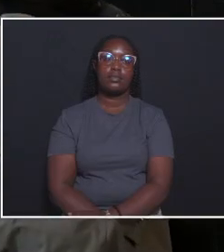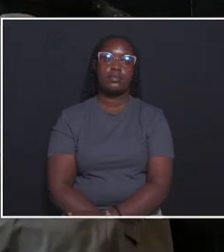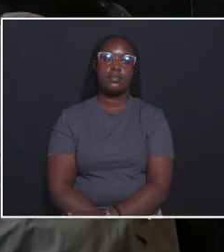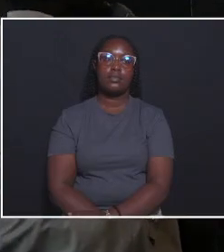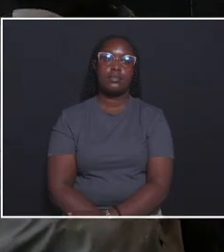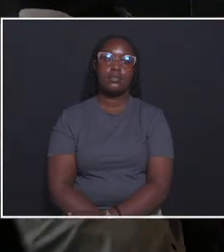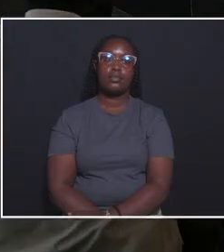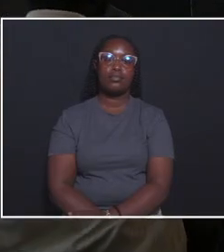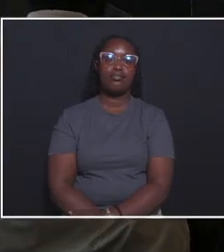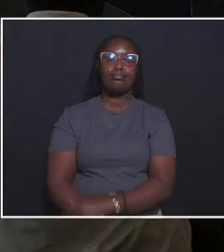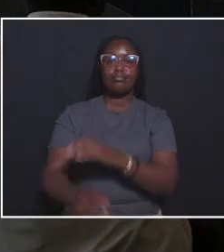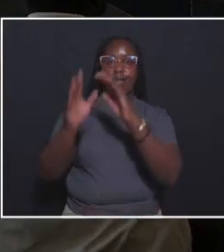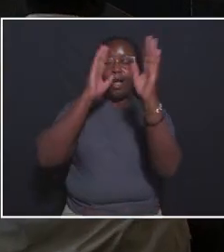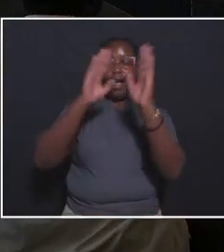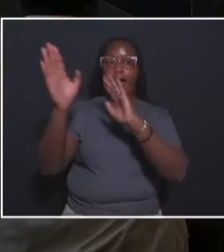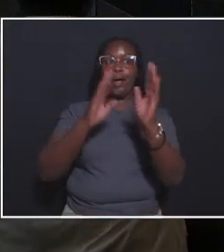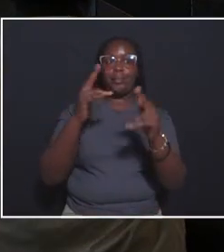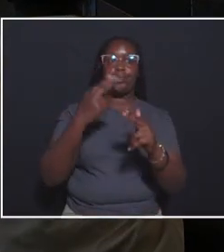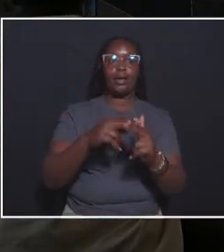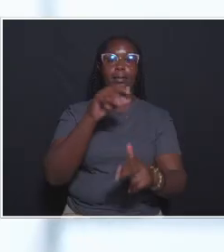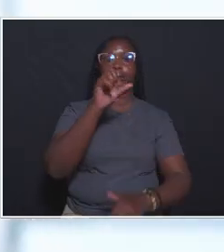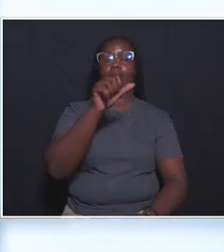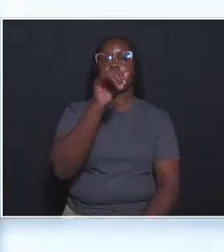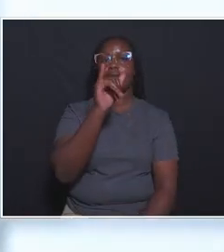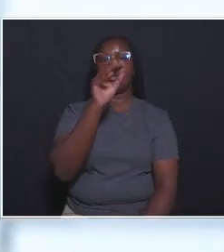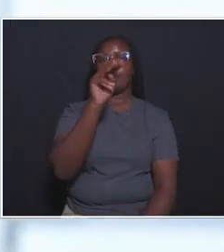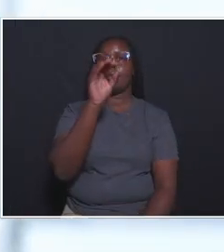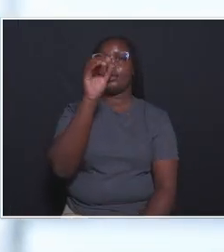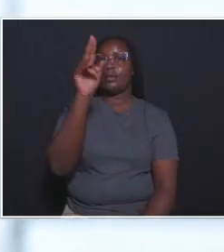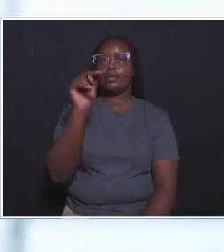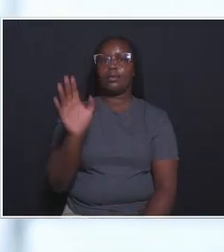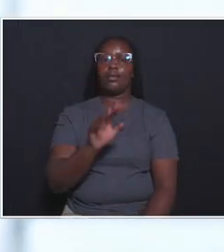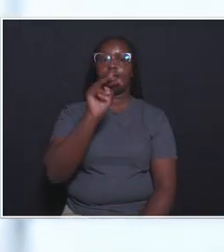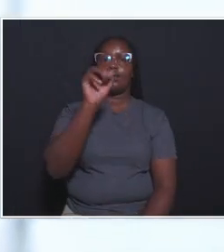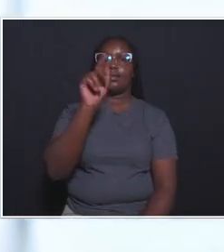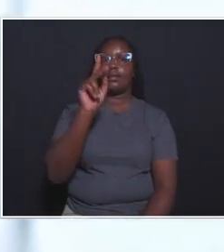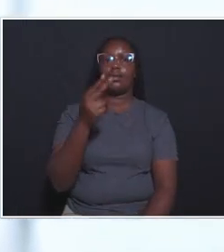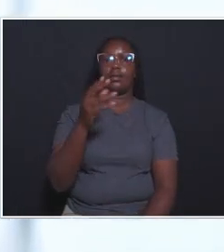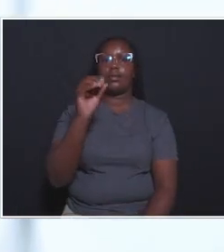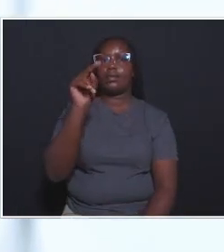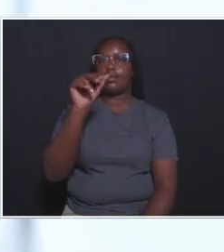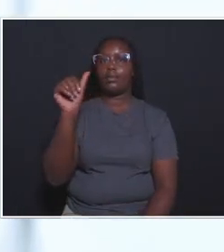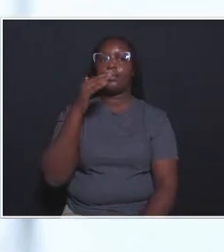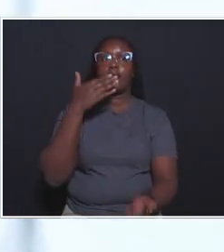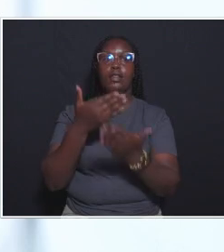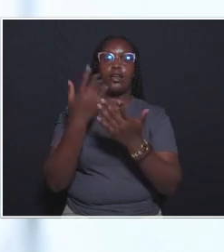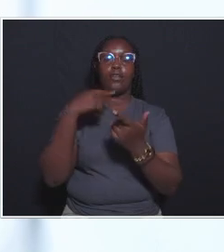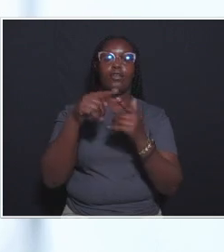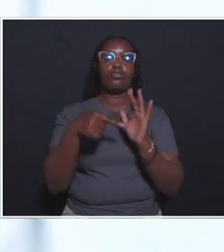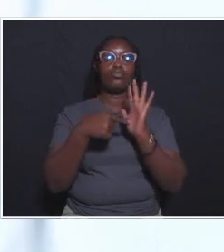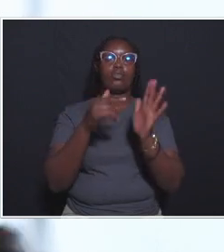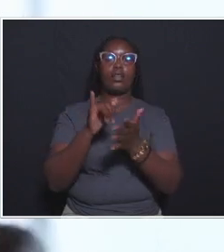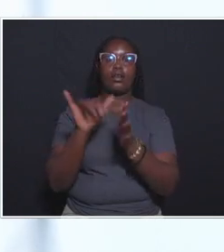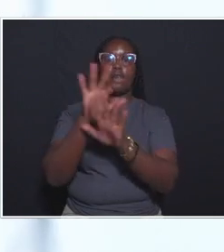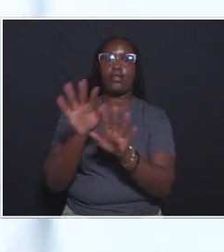Hi, everyone. I'm Simon Agola. Thank you, Mr. Andrew, for that presentation. Amazing. I think